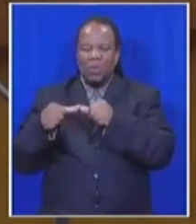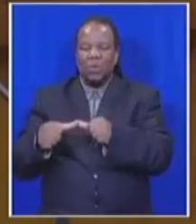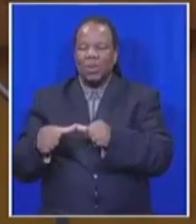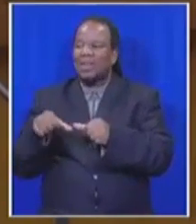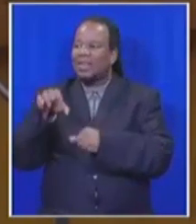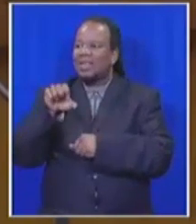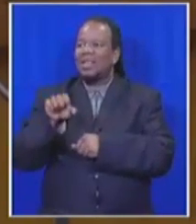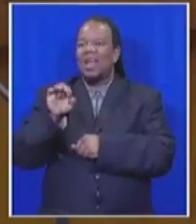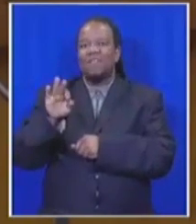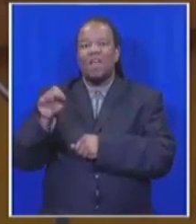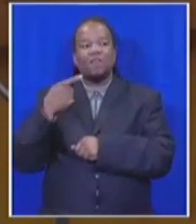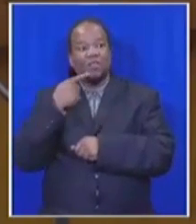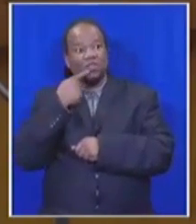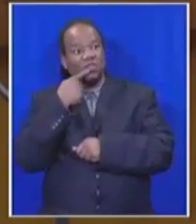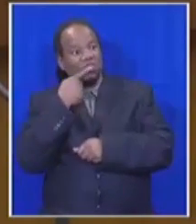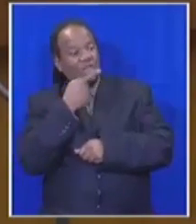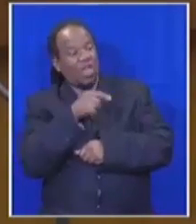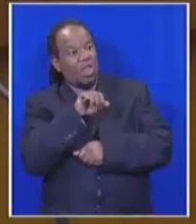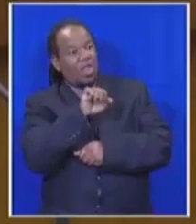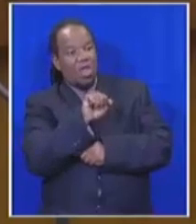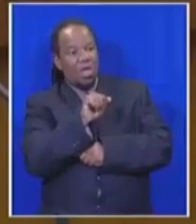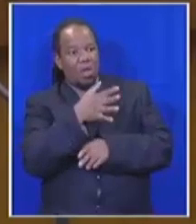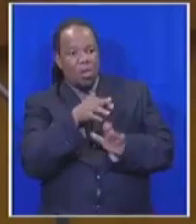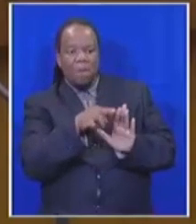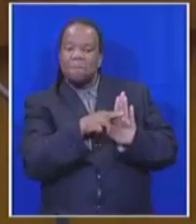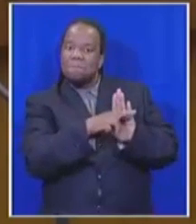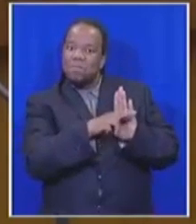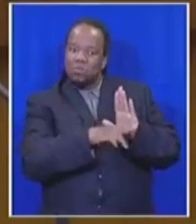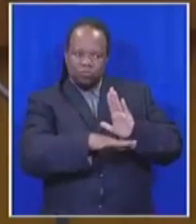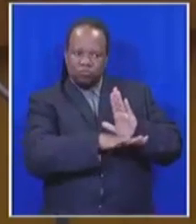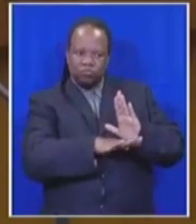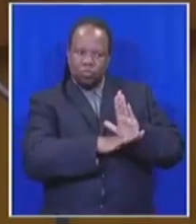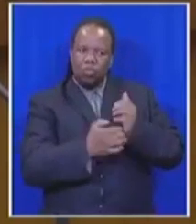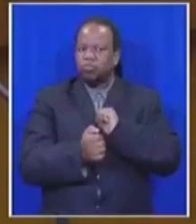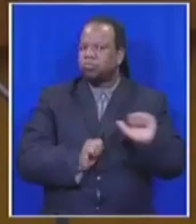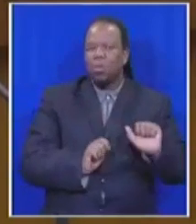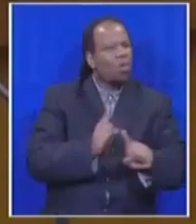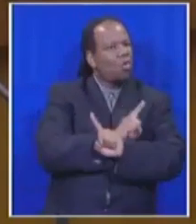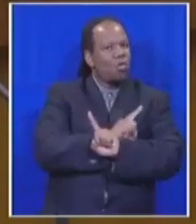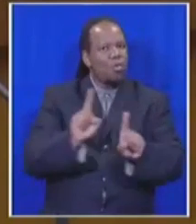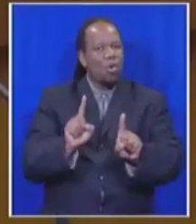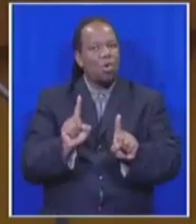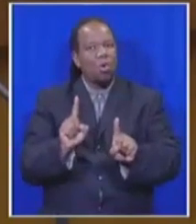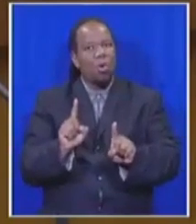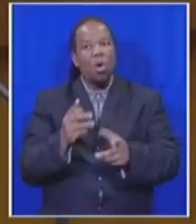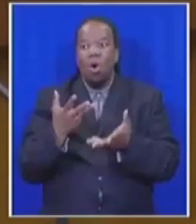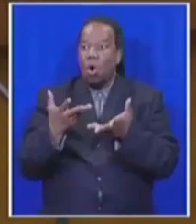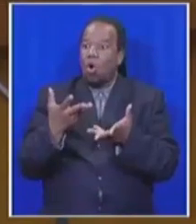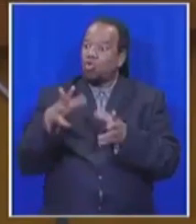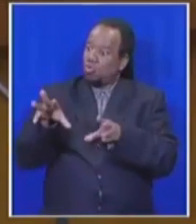to forsake its founding principles and fundamental policies and embrace